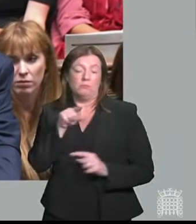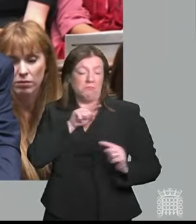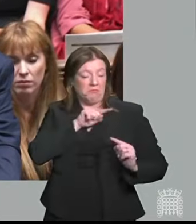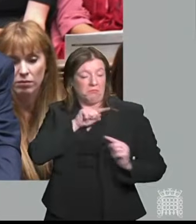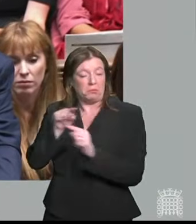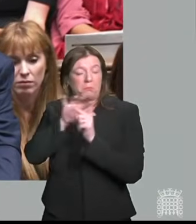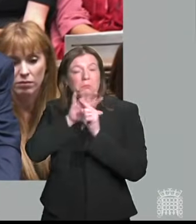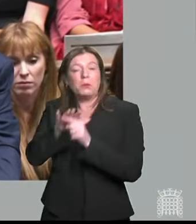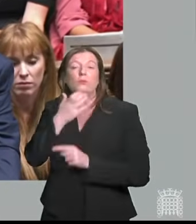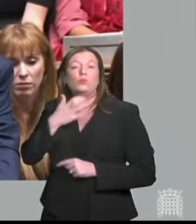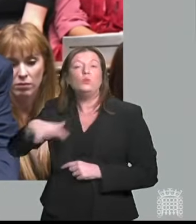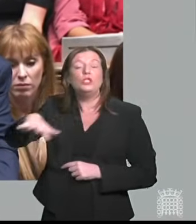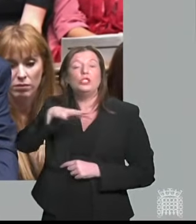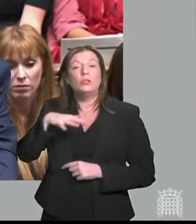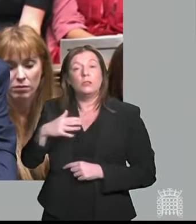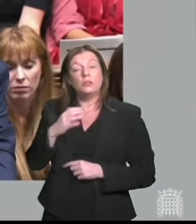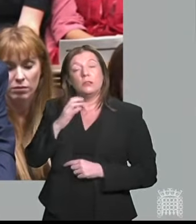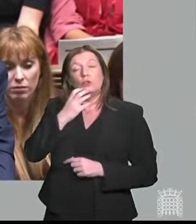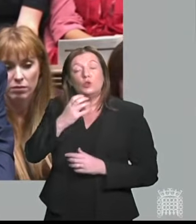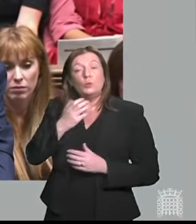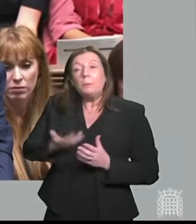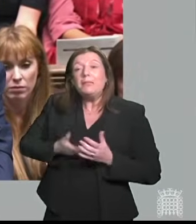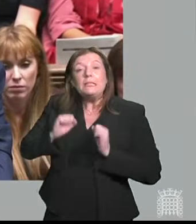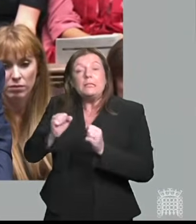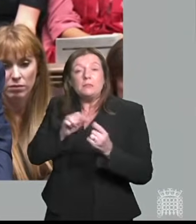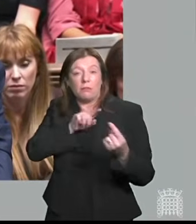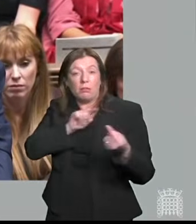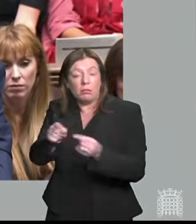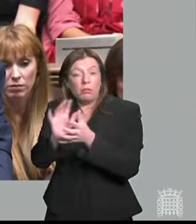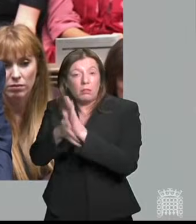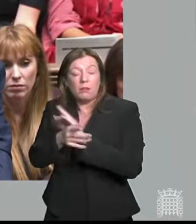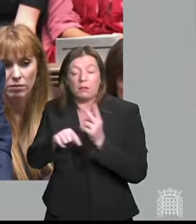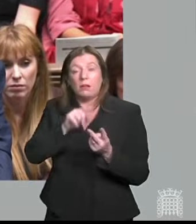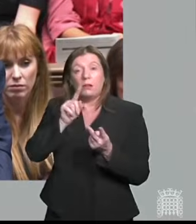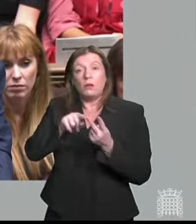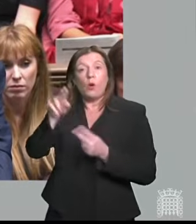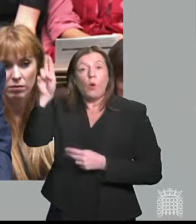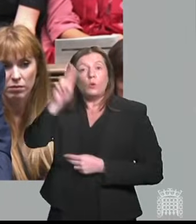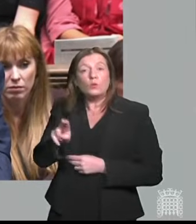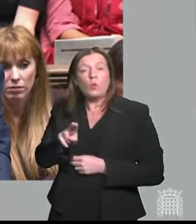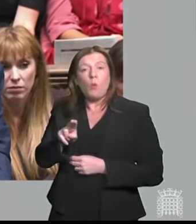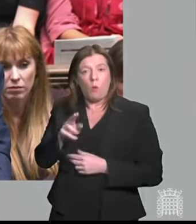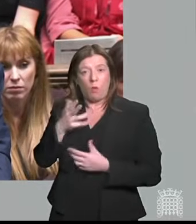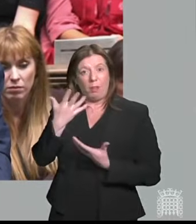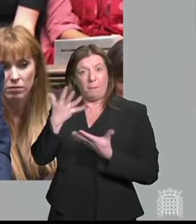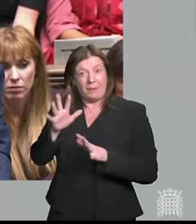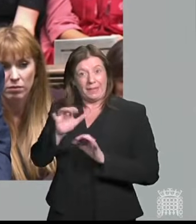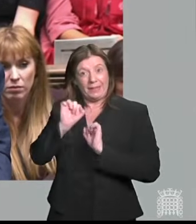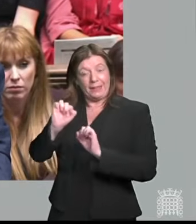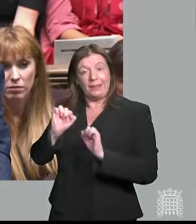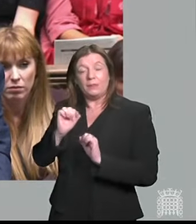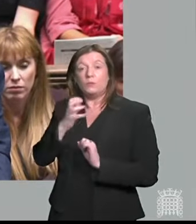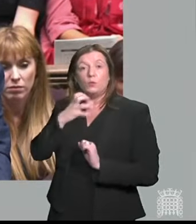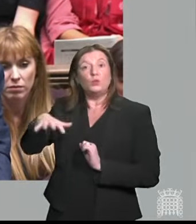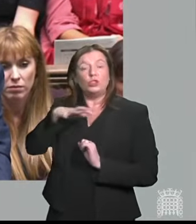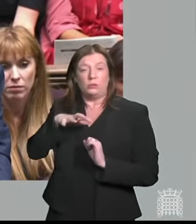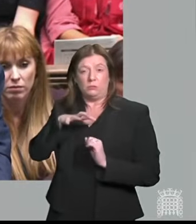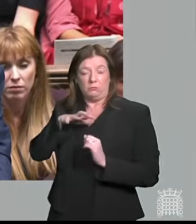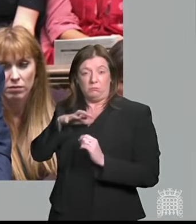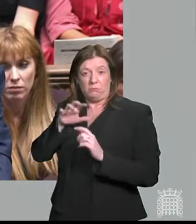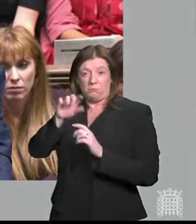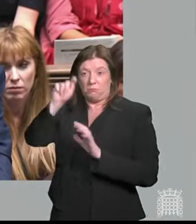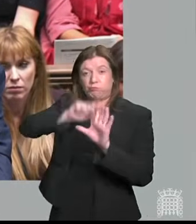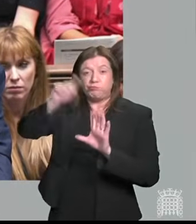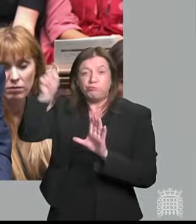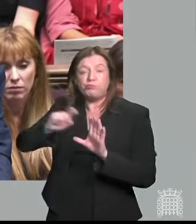anti-Semitism. Jewish businesses attacked, Jewish schools marked with red paint, and Jewish families